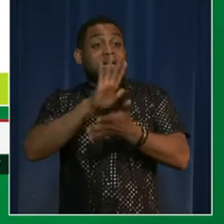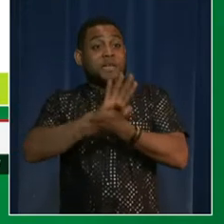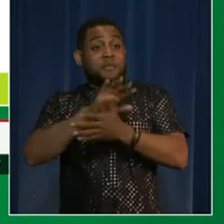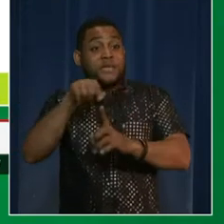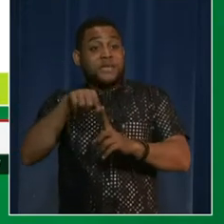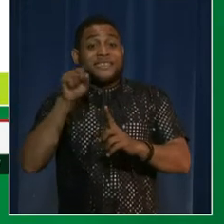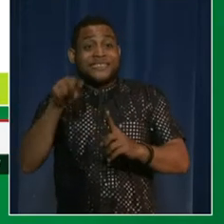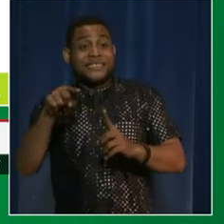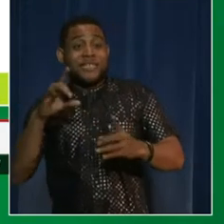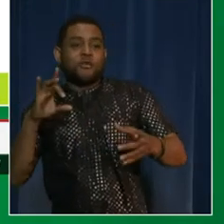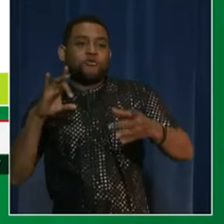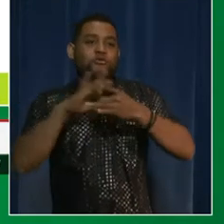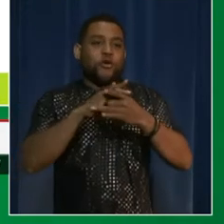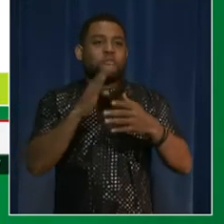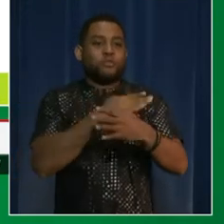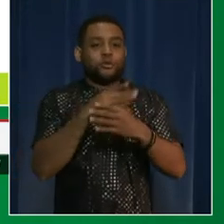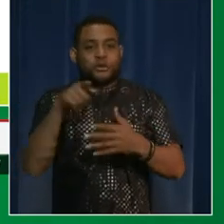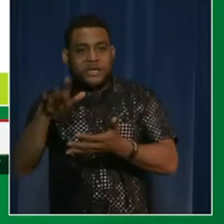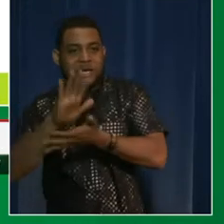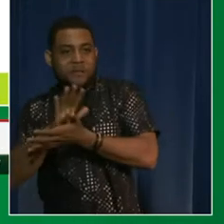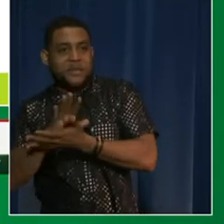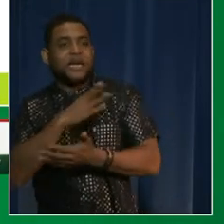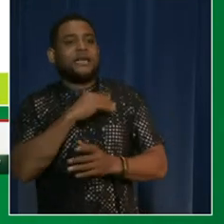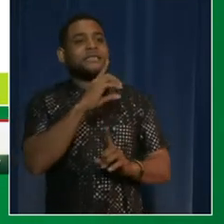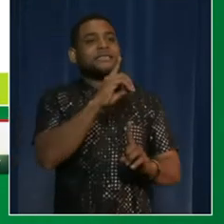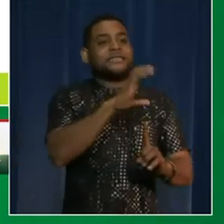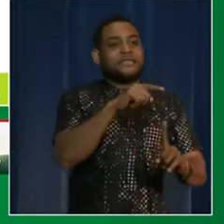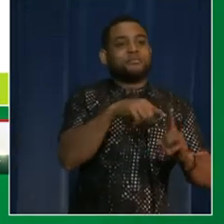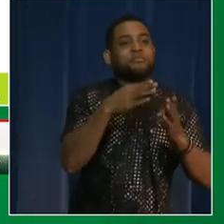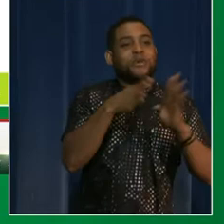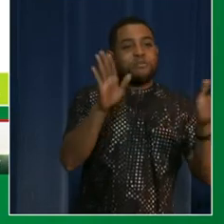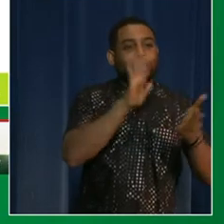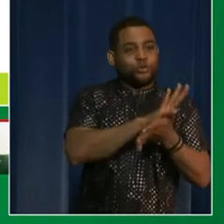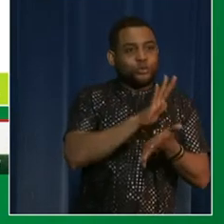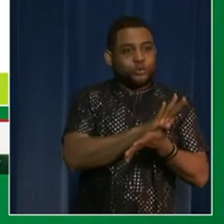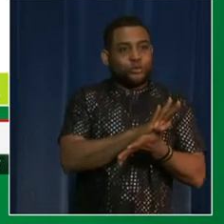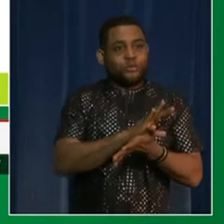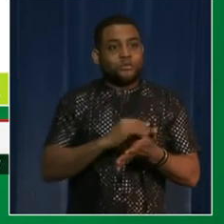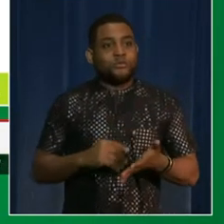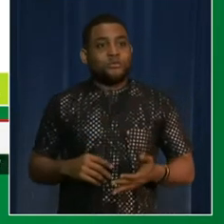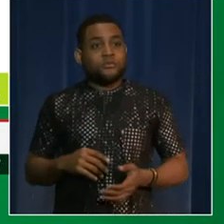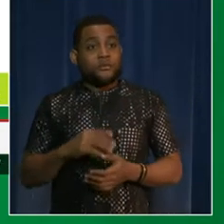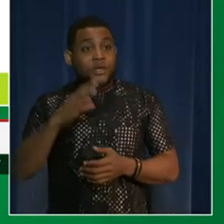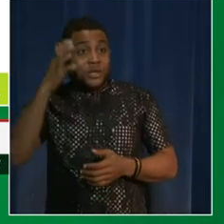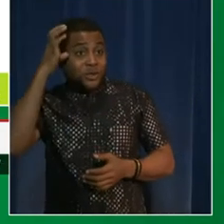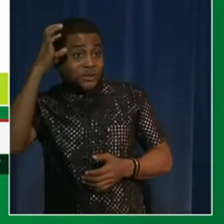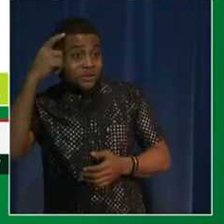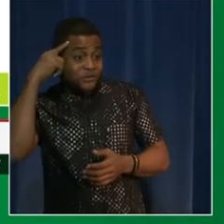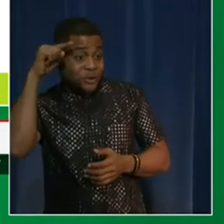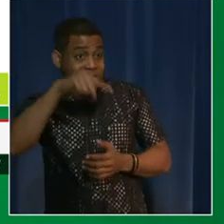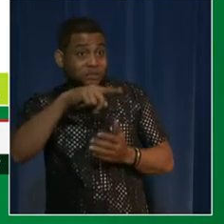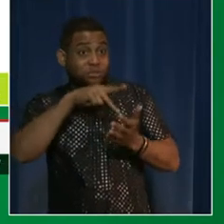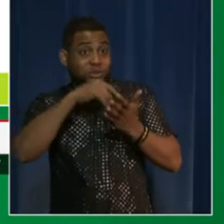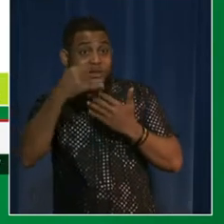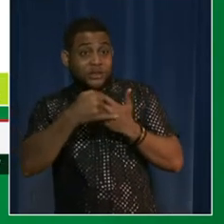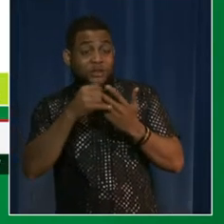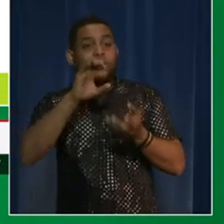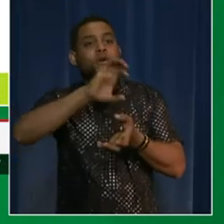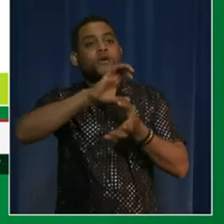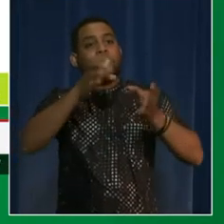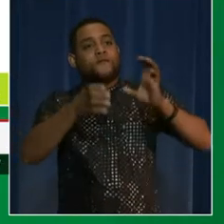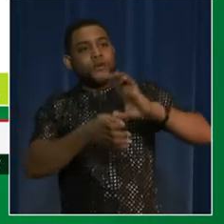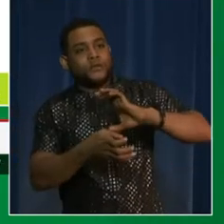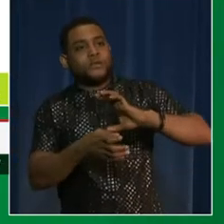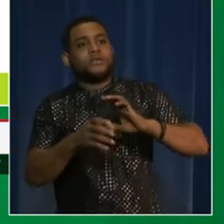Achievement Academy and DC Public Schools. The concept of this project is to convert a 13,000 gross